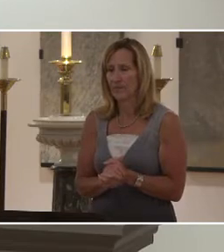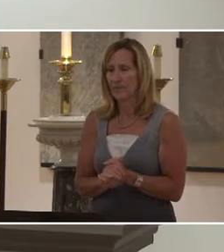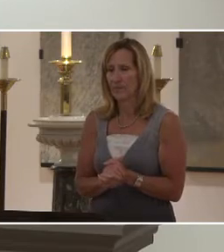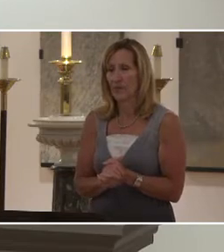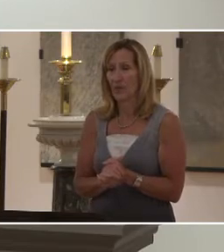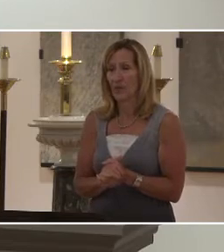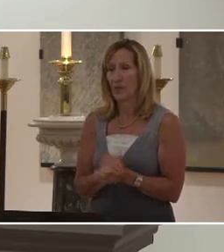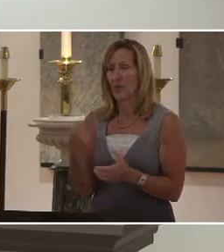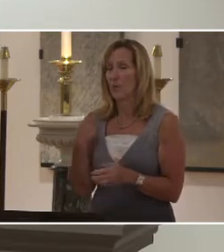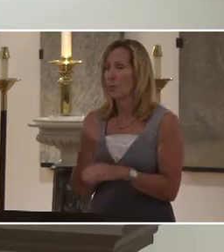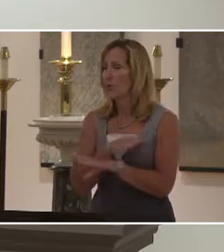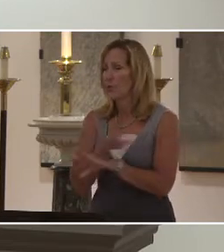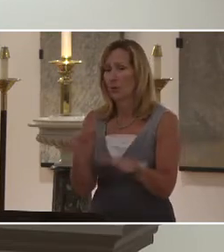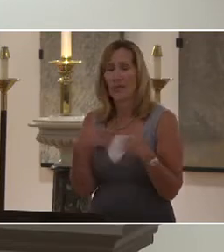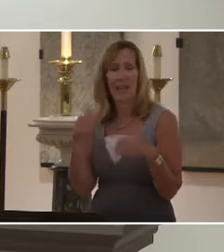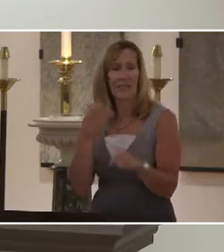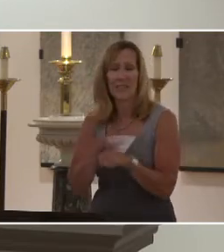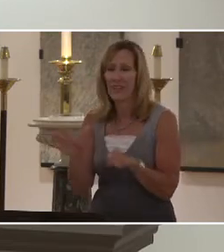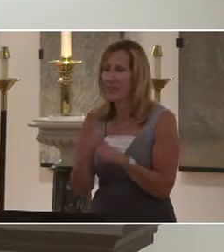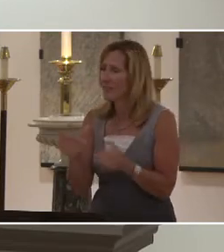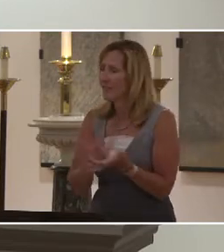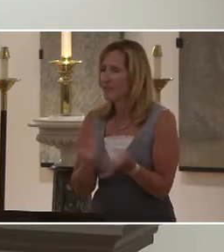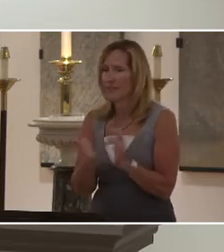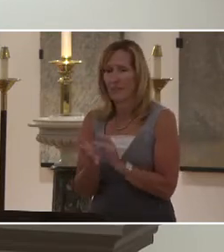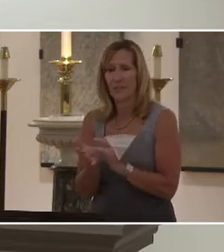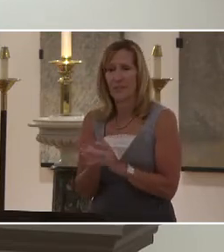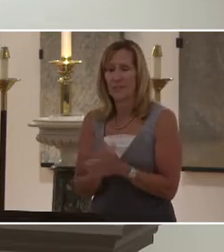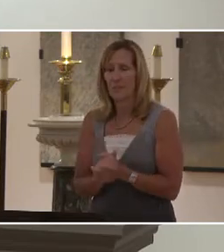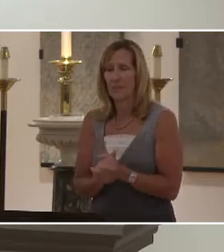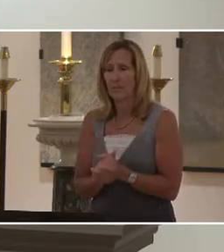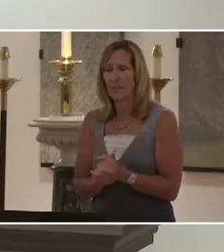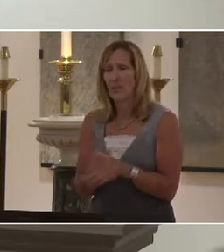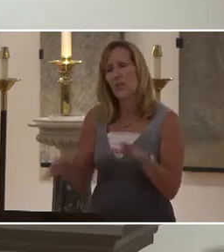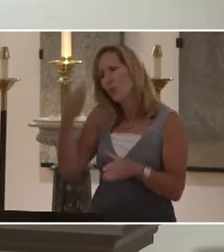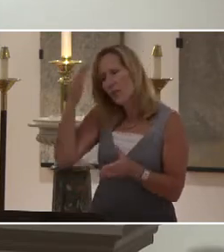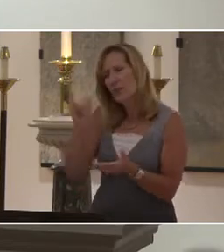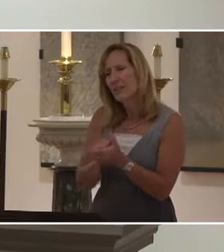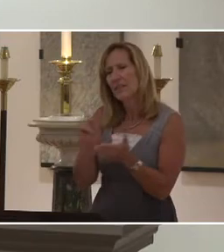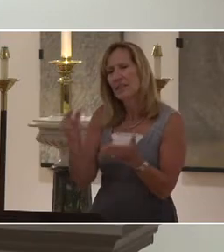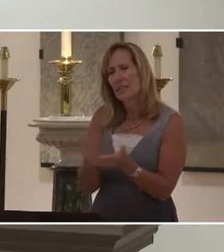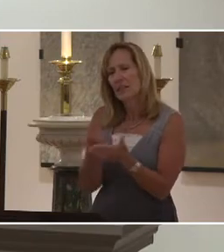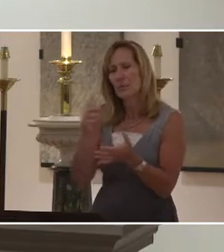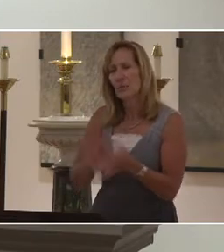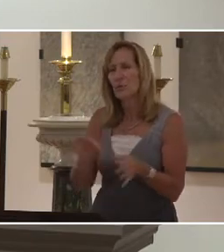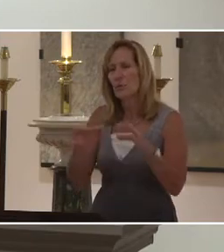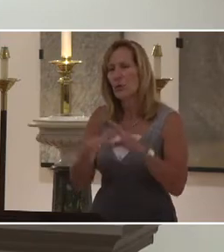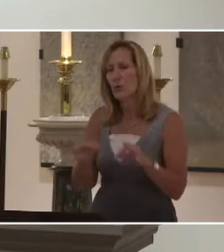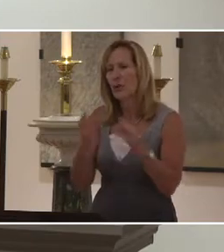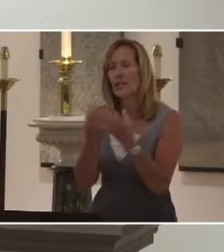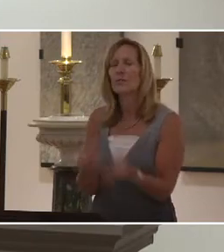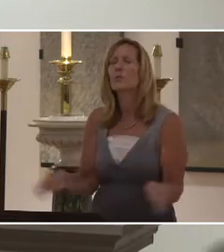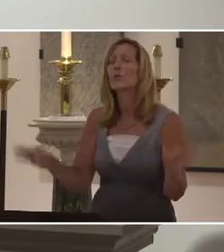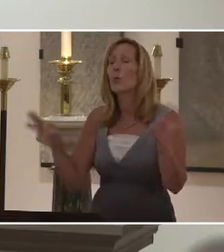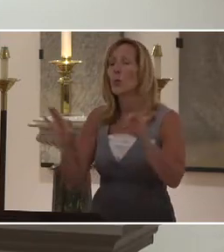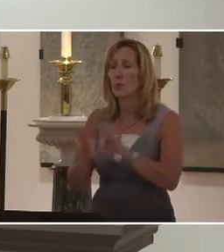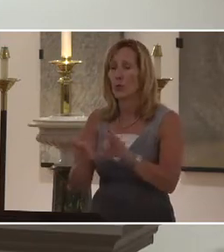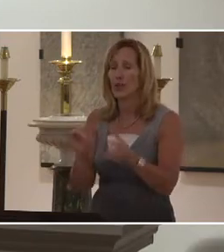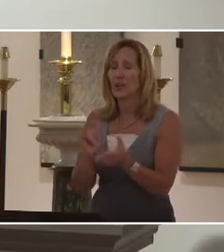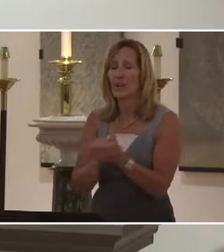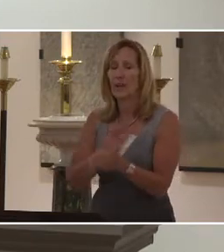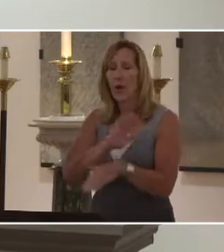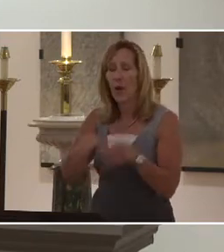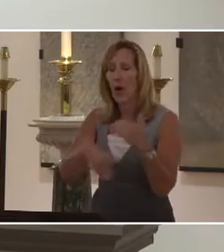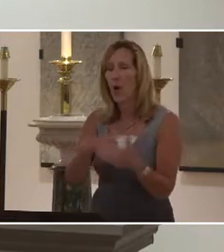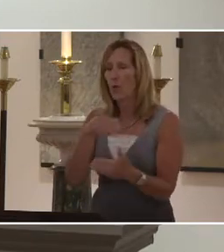We just don't have enough. Did you know that this gospel story is so important that